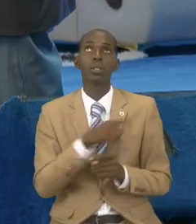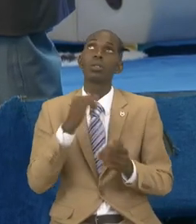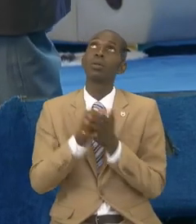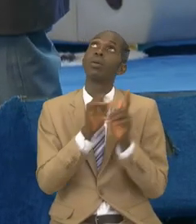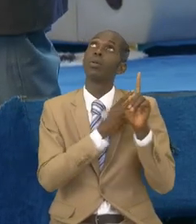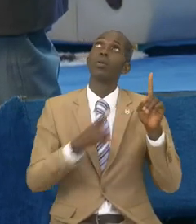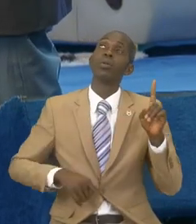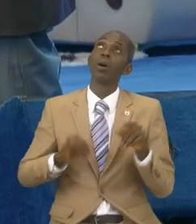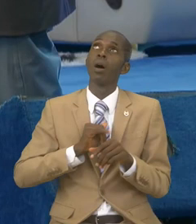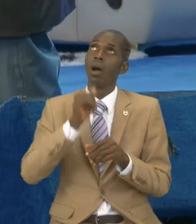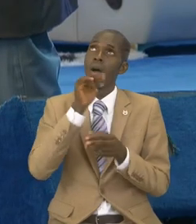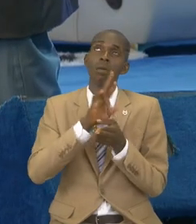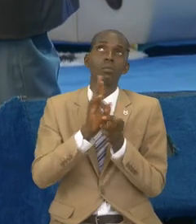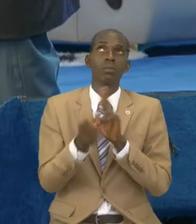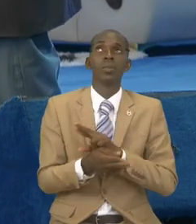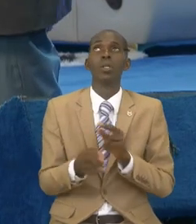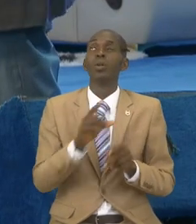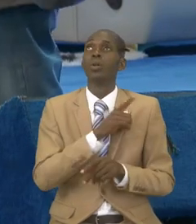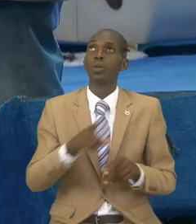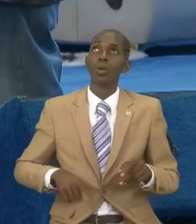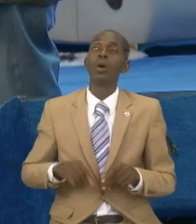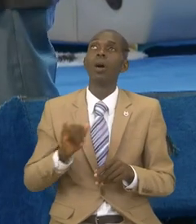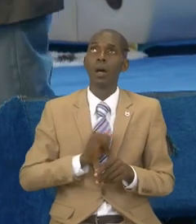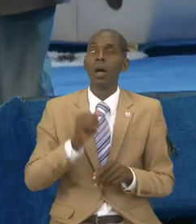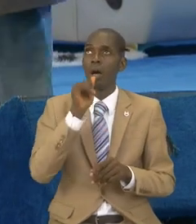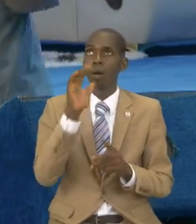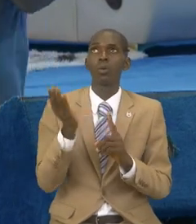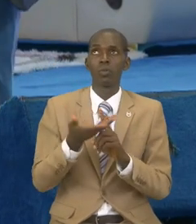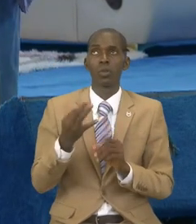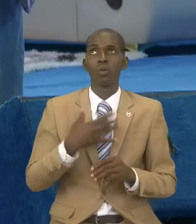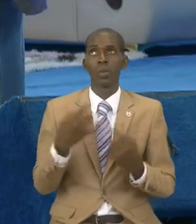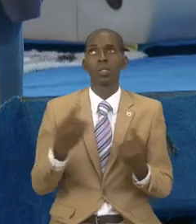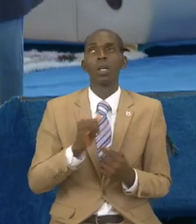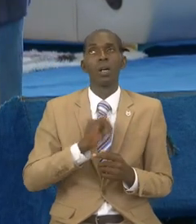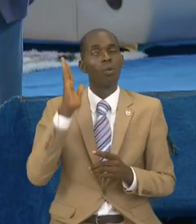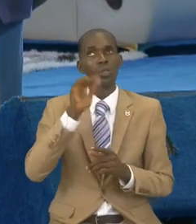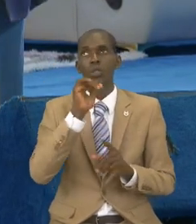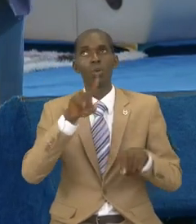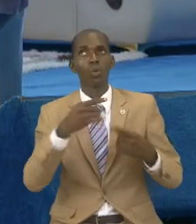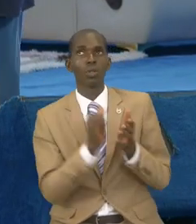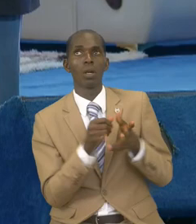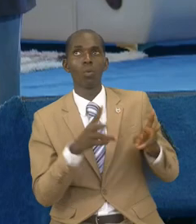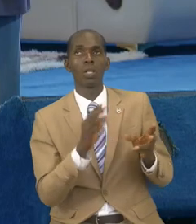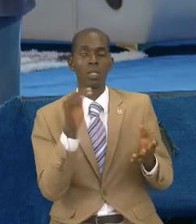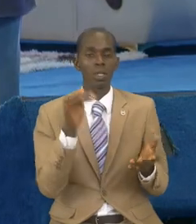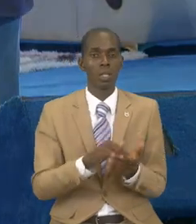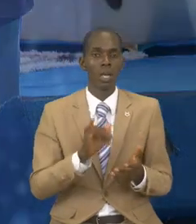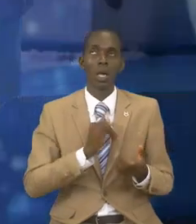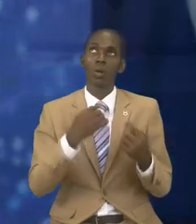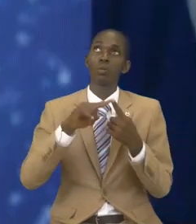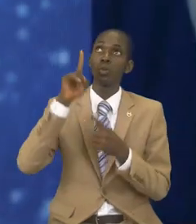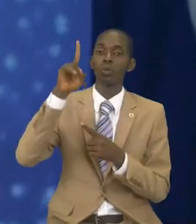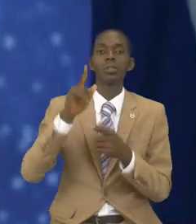repenting. Lord, I'm convicted of my sin. Lord, I will not go that way again. And I come. Salvation will